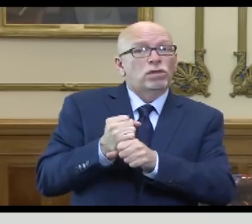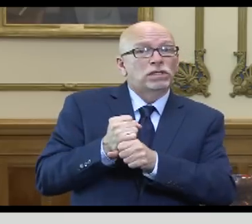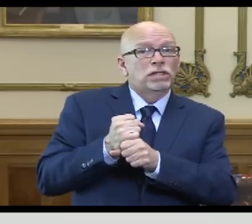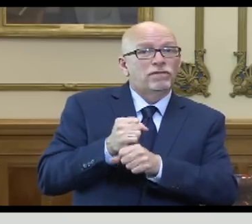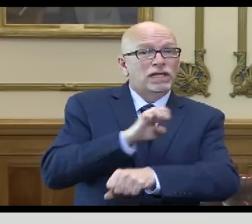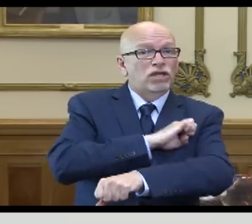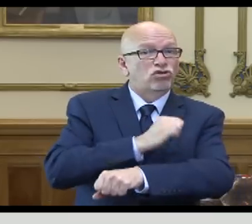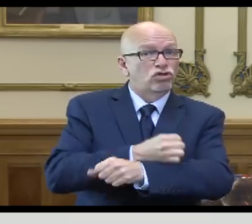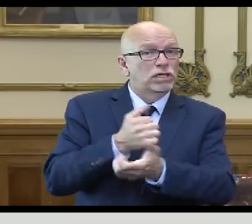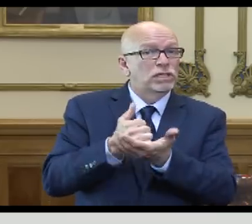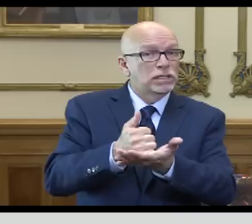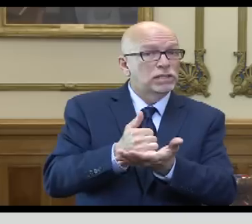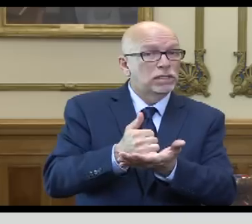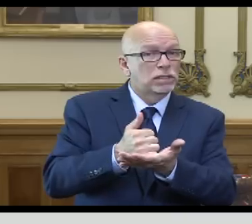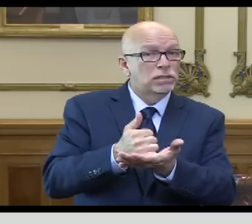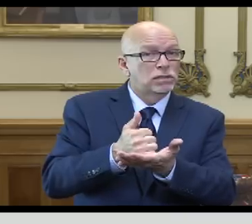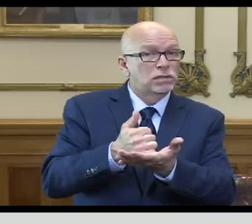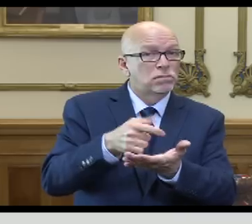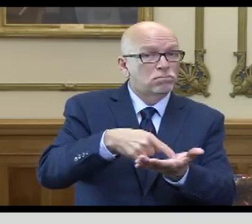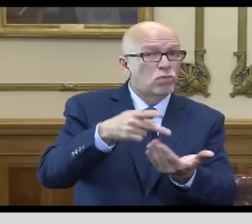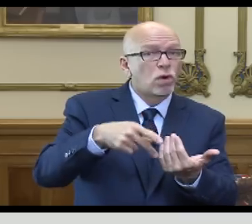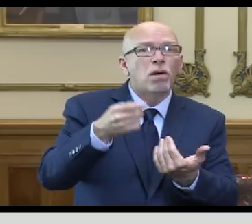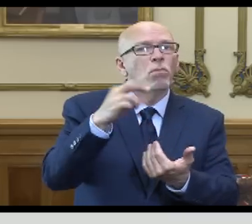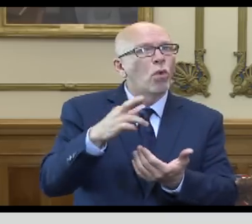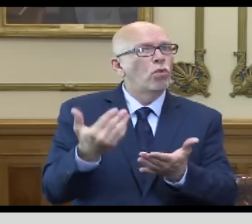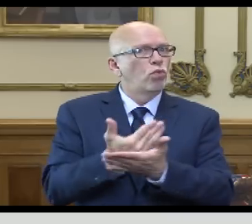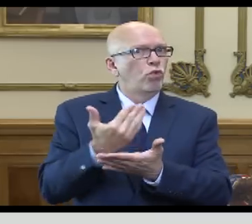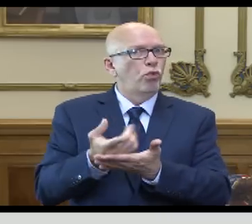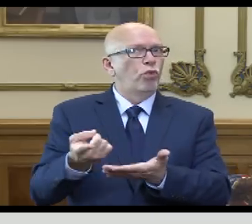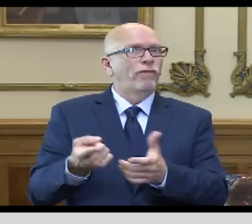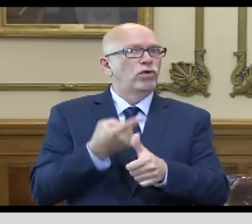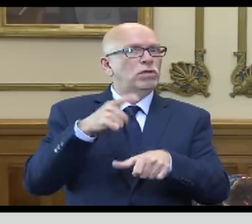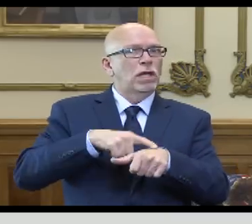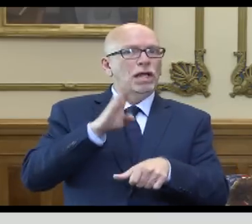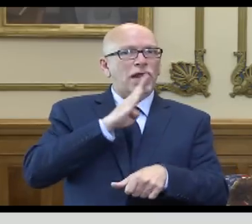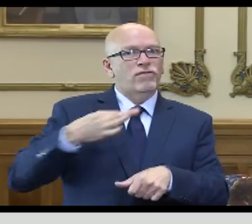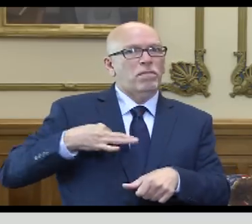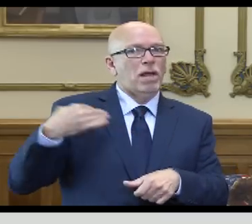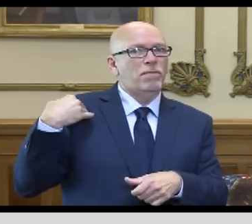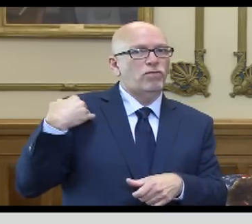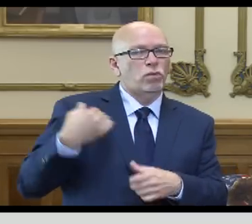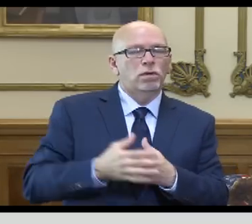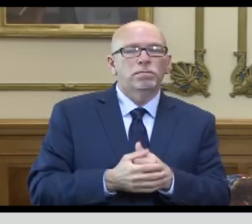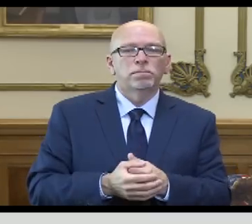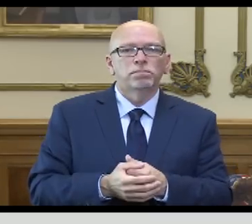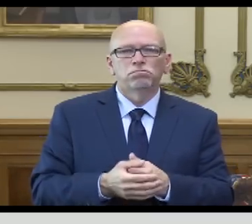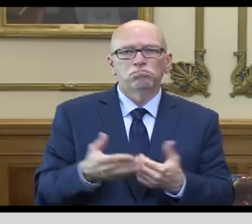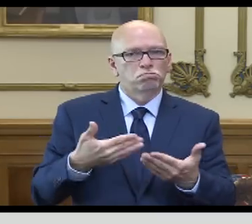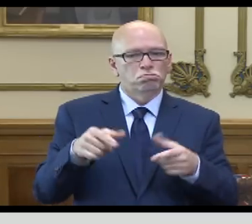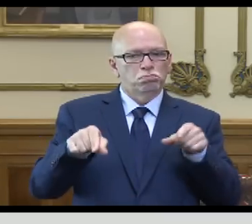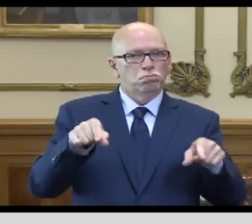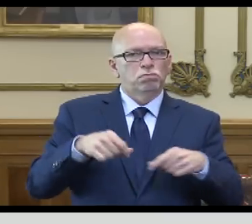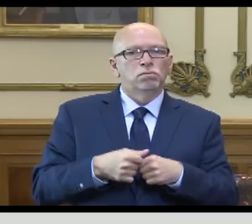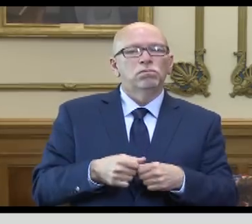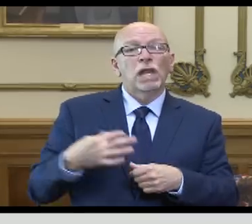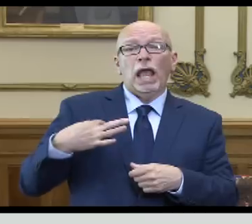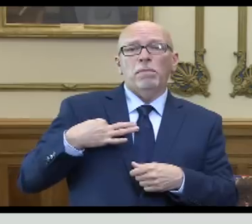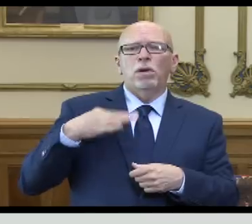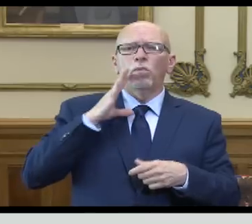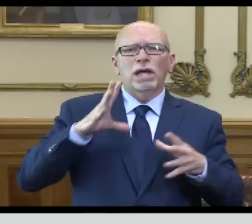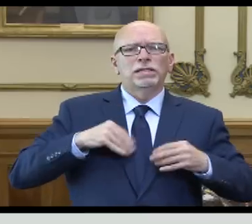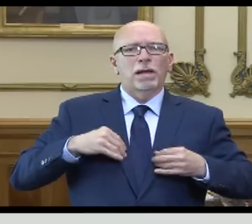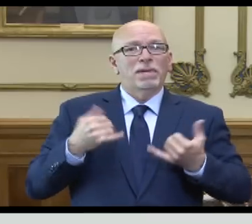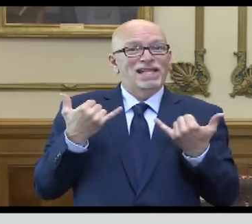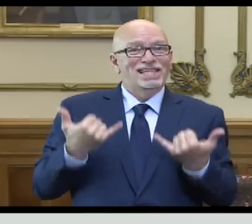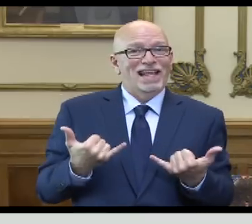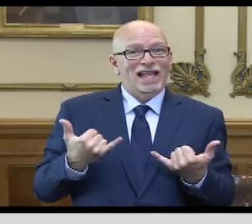energy assistance benefit or to new individuals who have not yet applied. Applications will be accepted